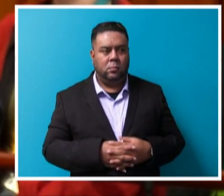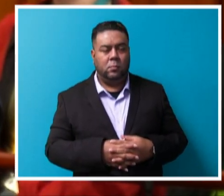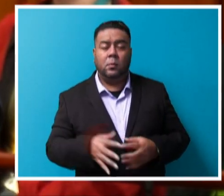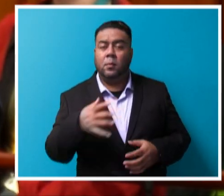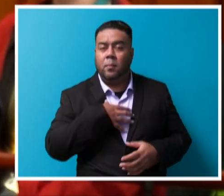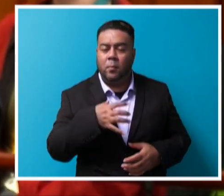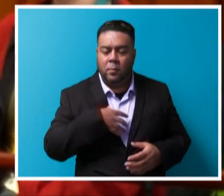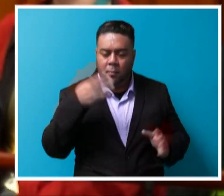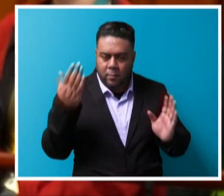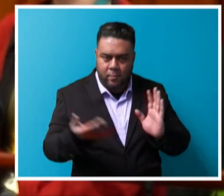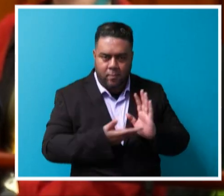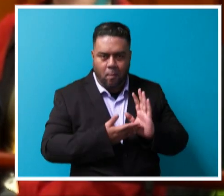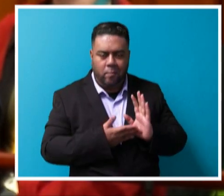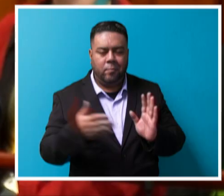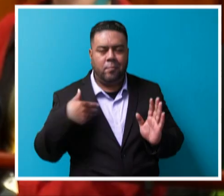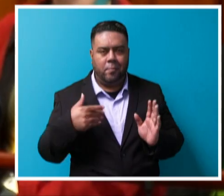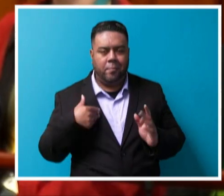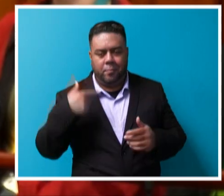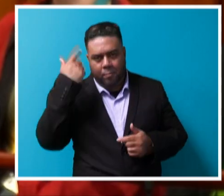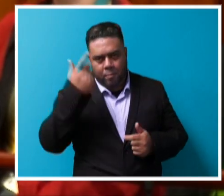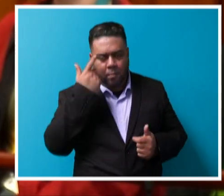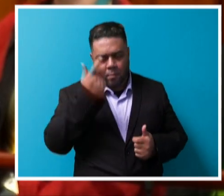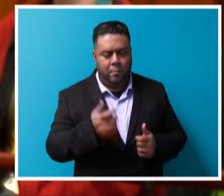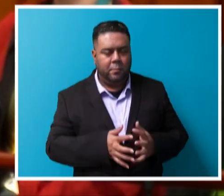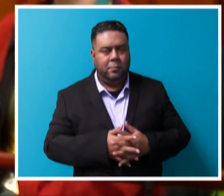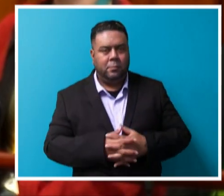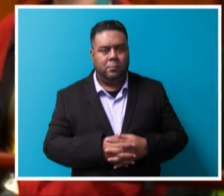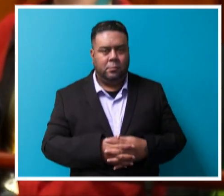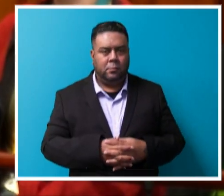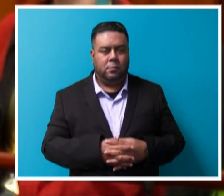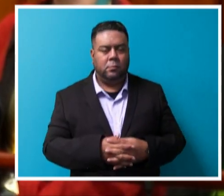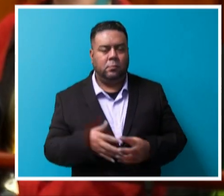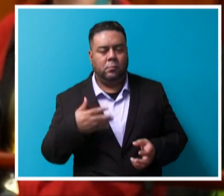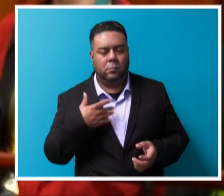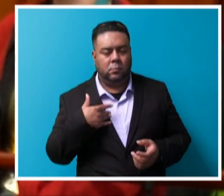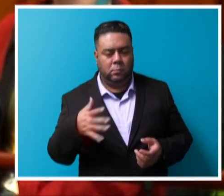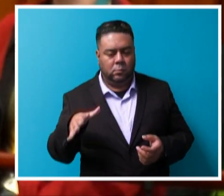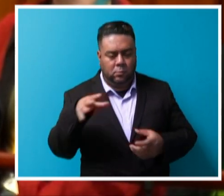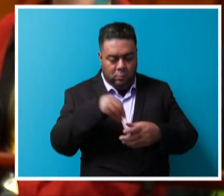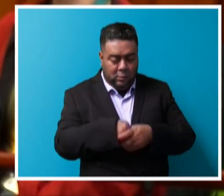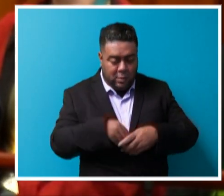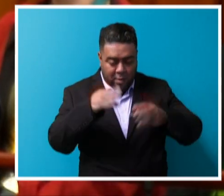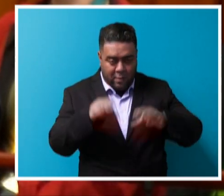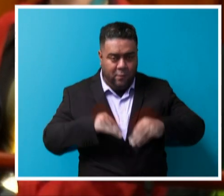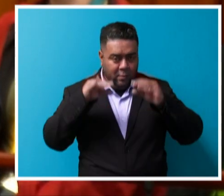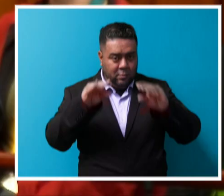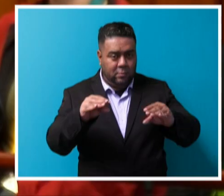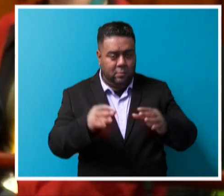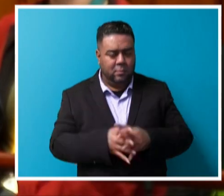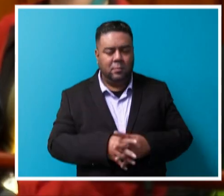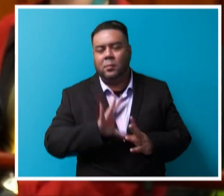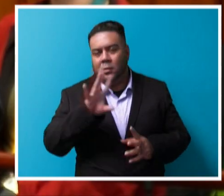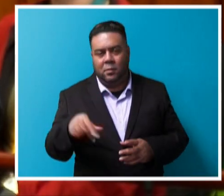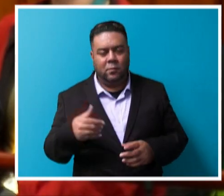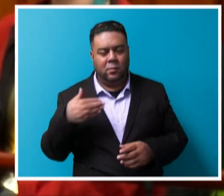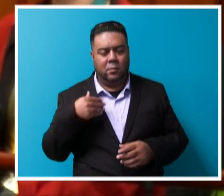evident than in the healthcare. Health is not merely expenditure, it is an investment. Every healthy